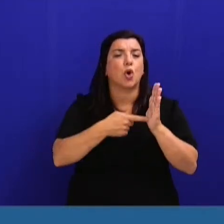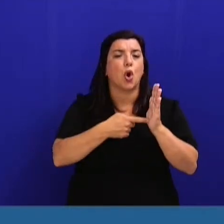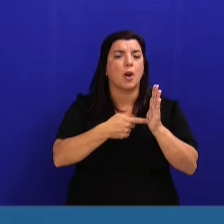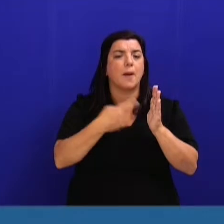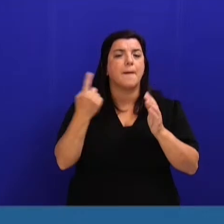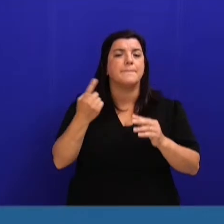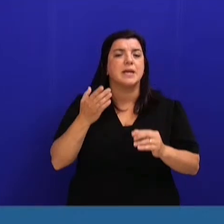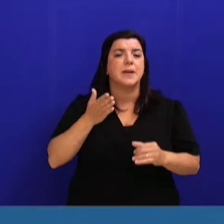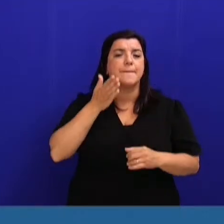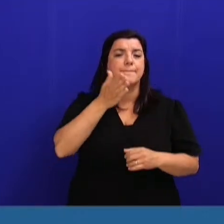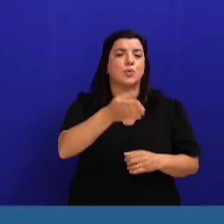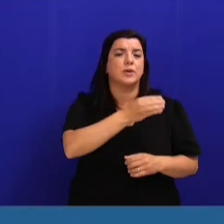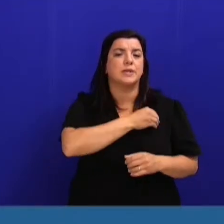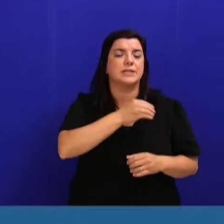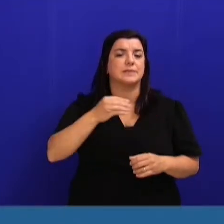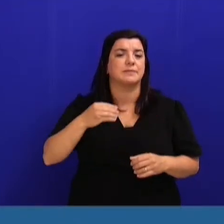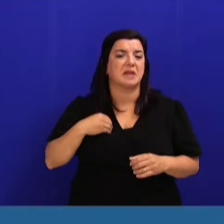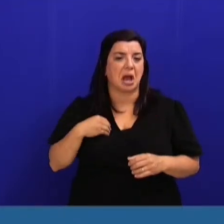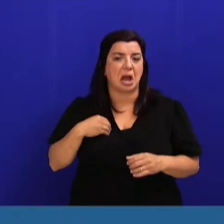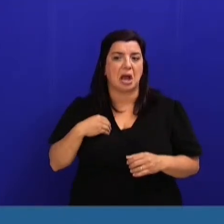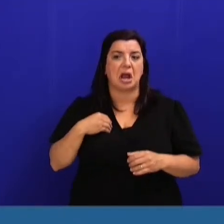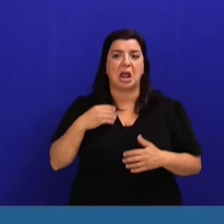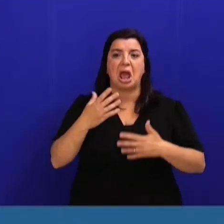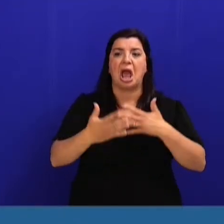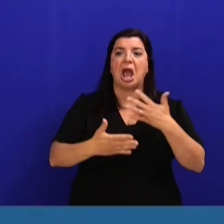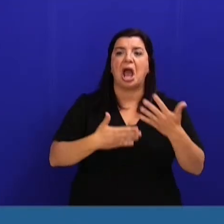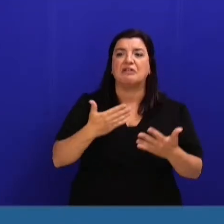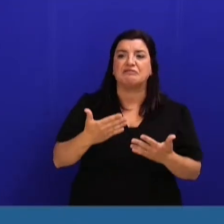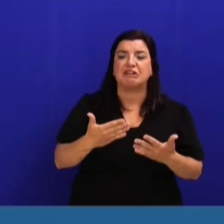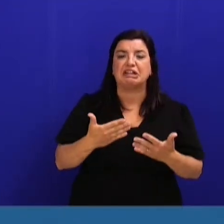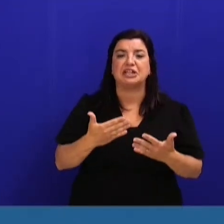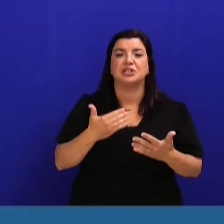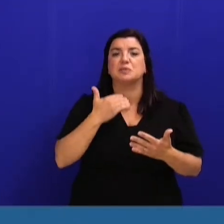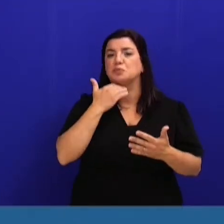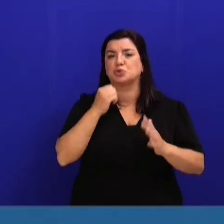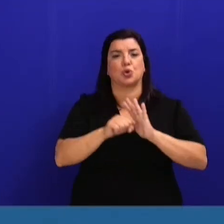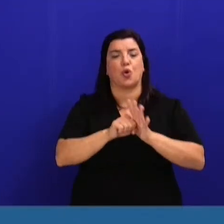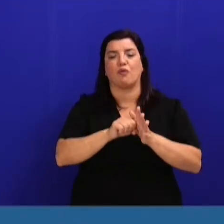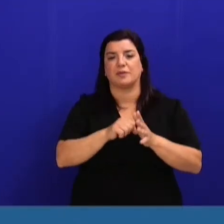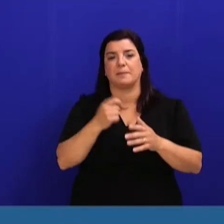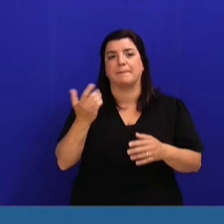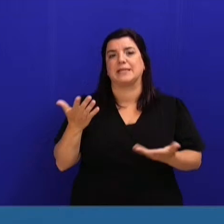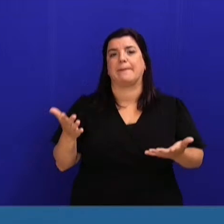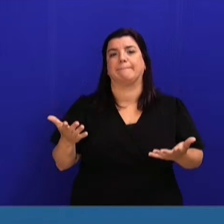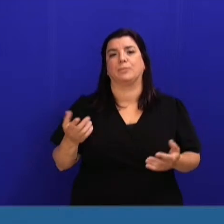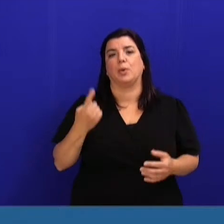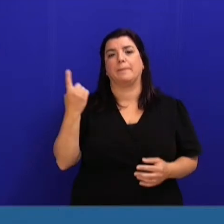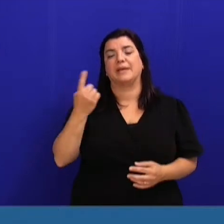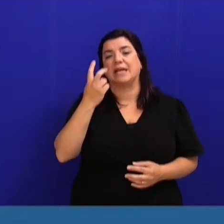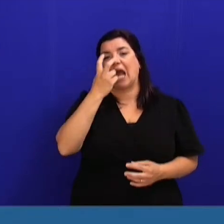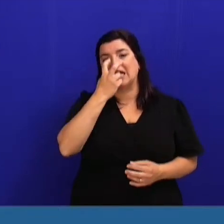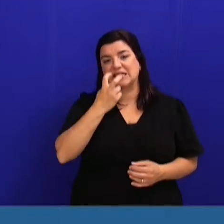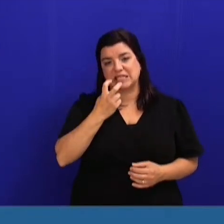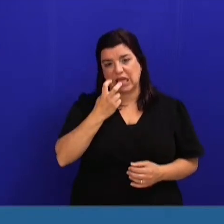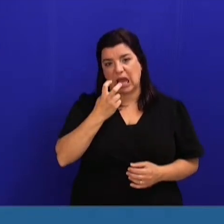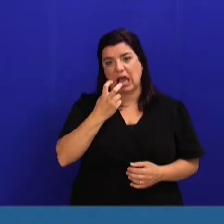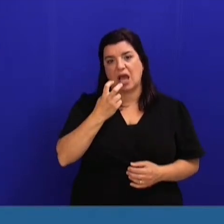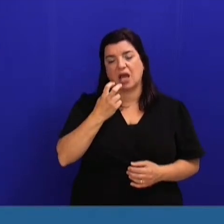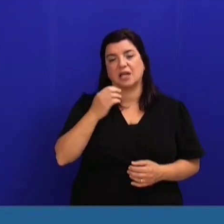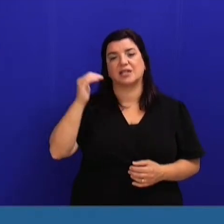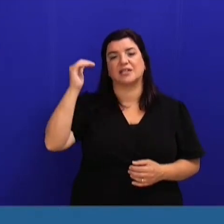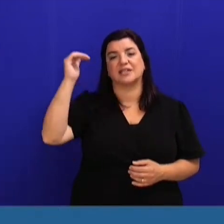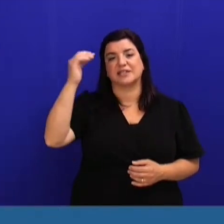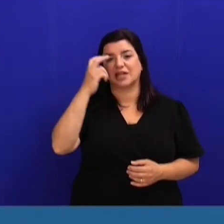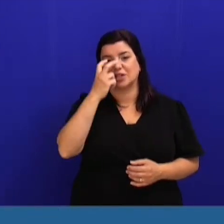għal raġunijiet li mhumiex marbutin mal-COVID, speċjalment nies anzjani li huma residenti f'djar